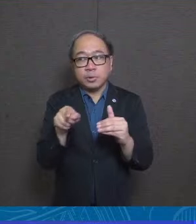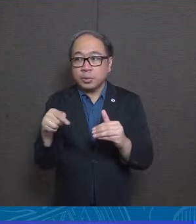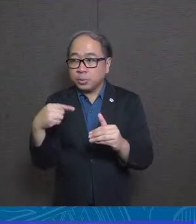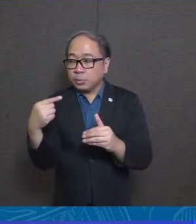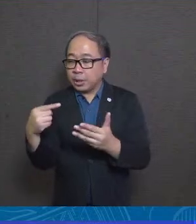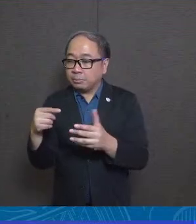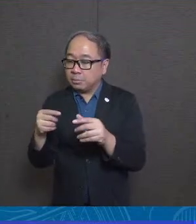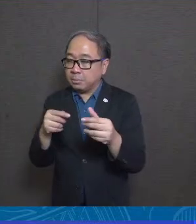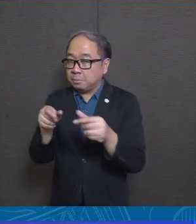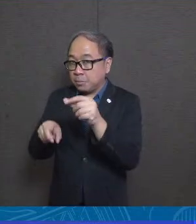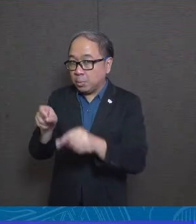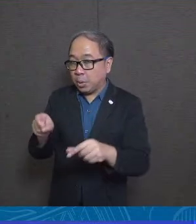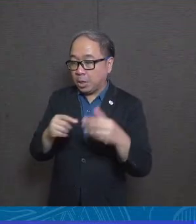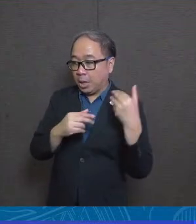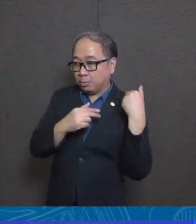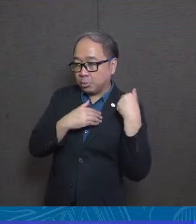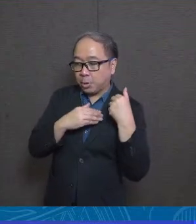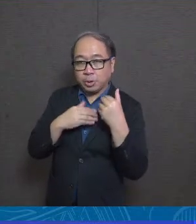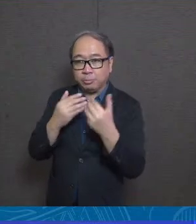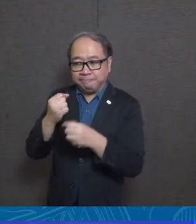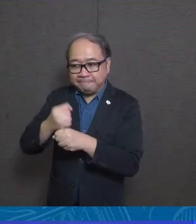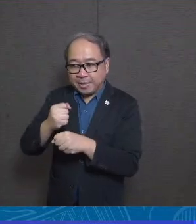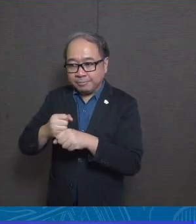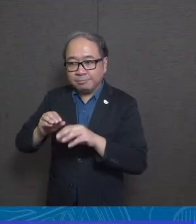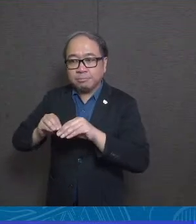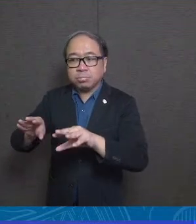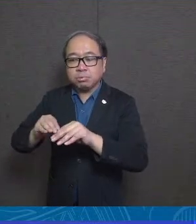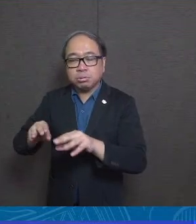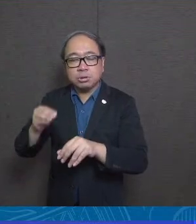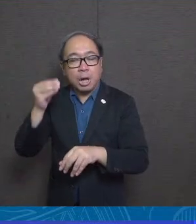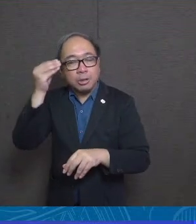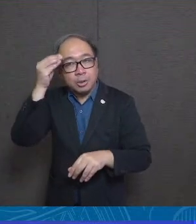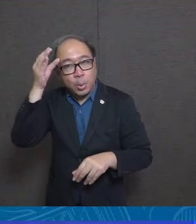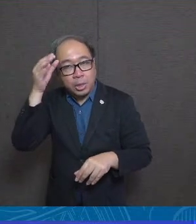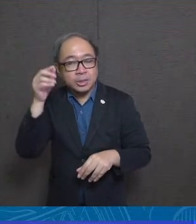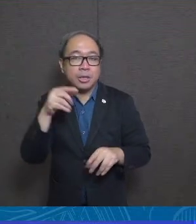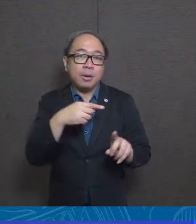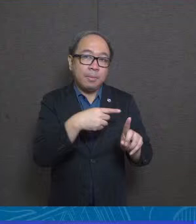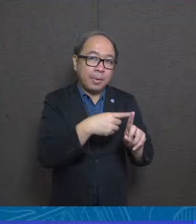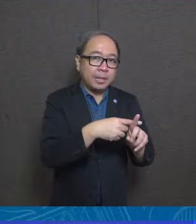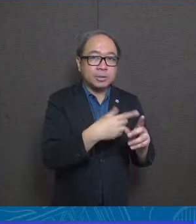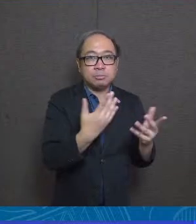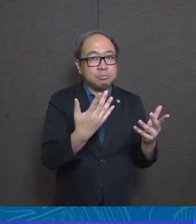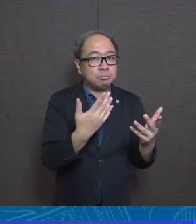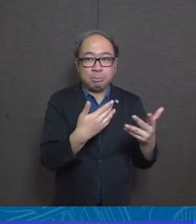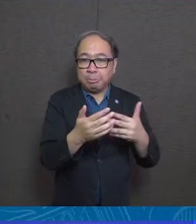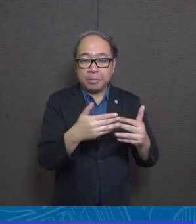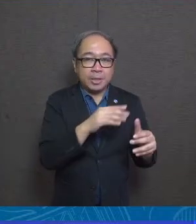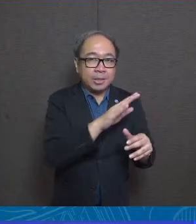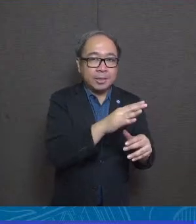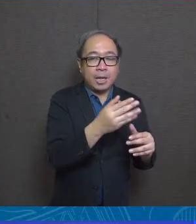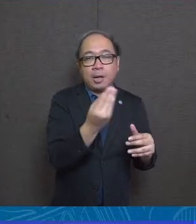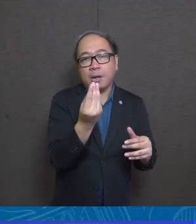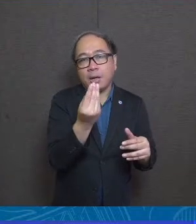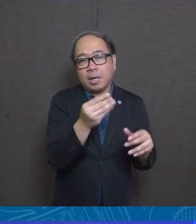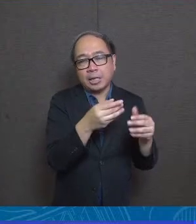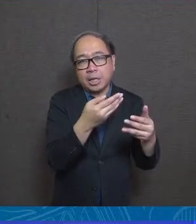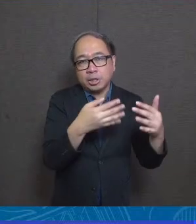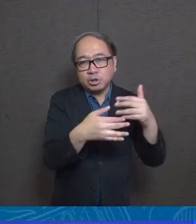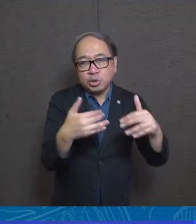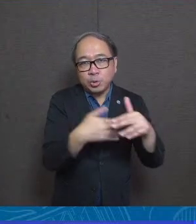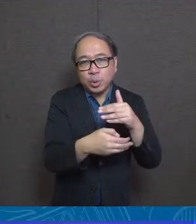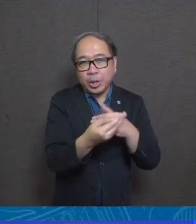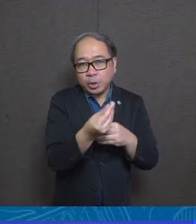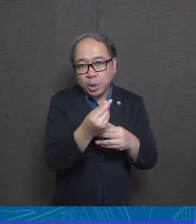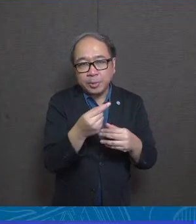for those who receive knowledge, independent of where they come from, their gender, their socioeconomic background. Diversity